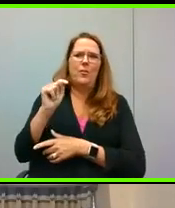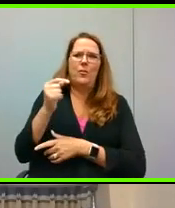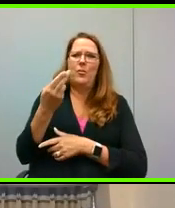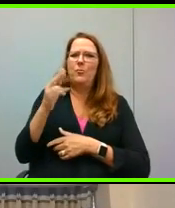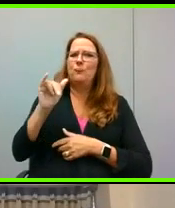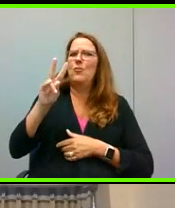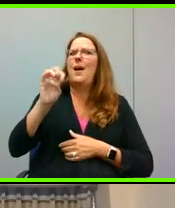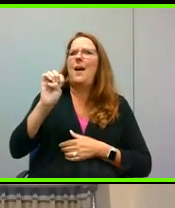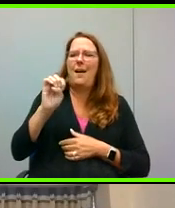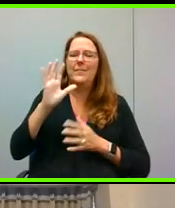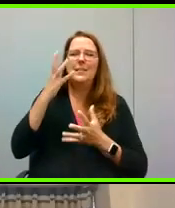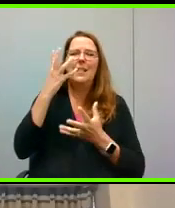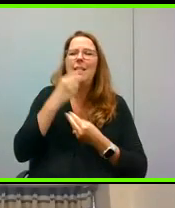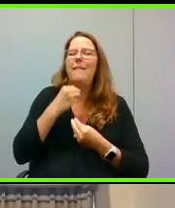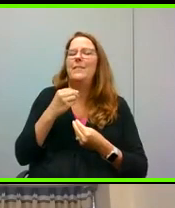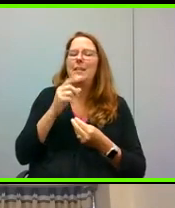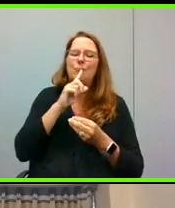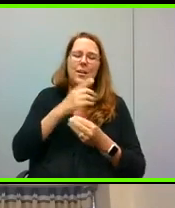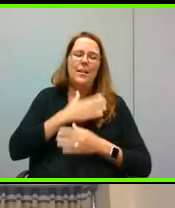I truly appreciate it.